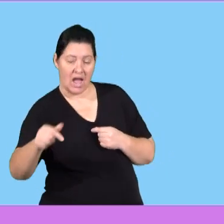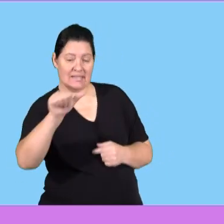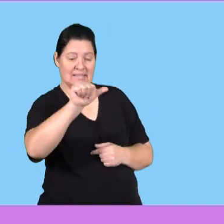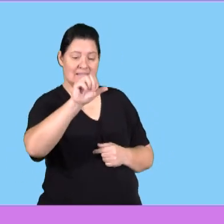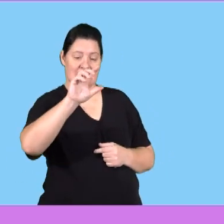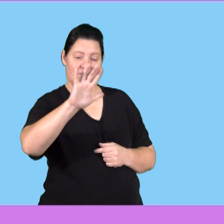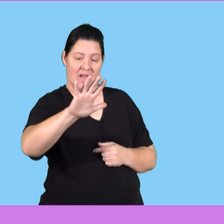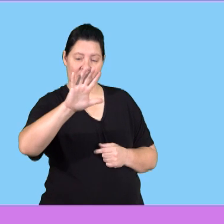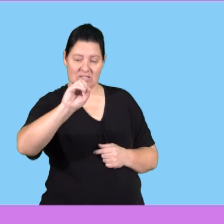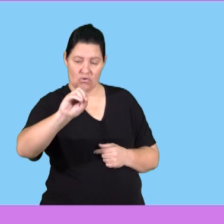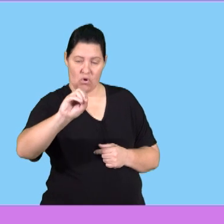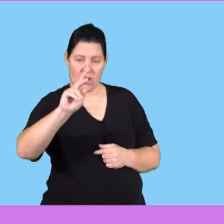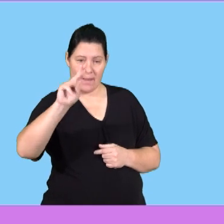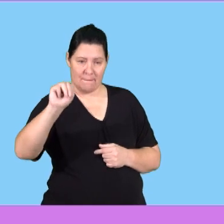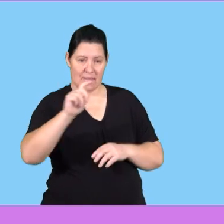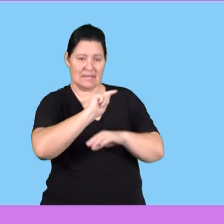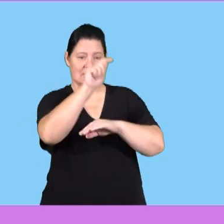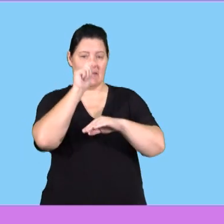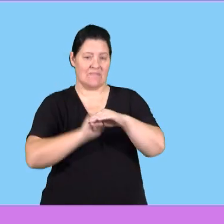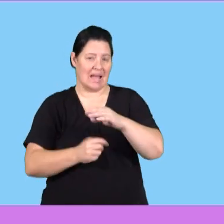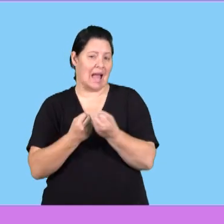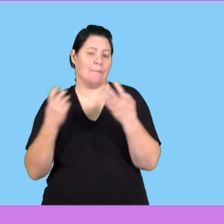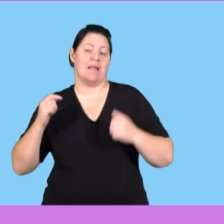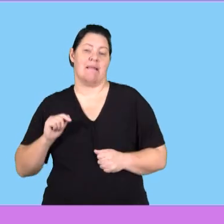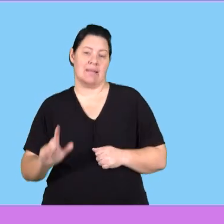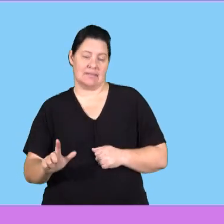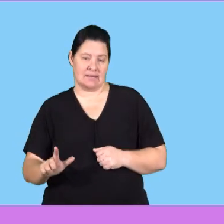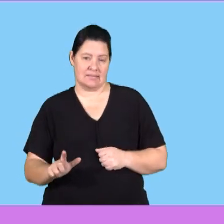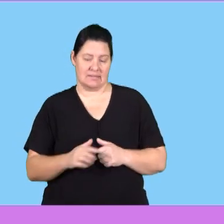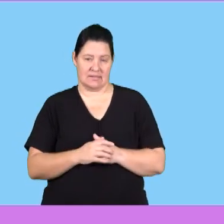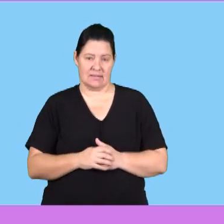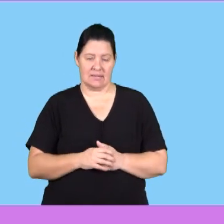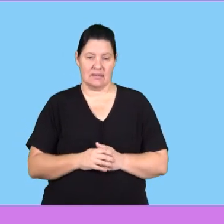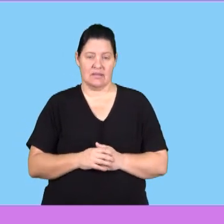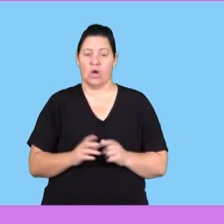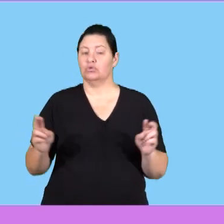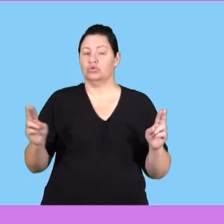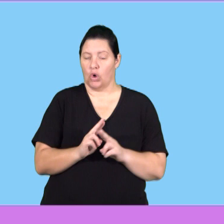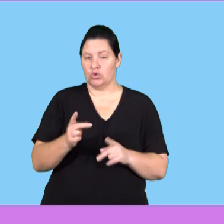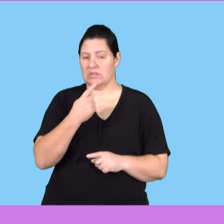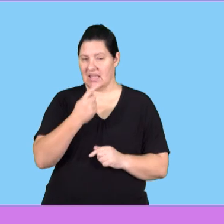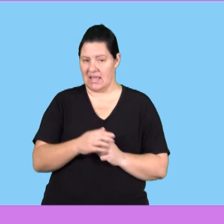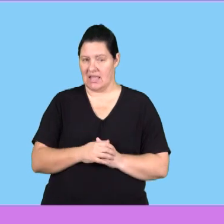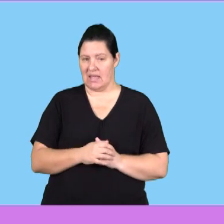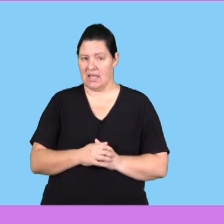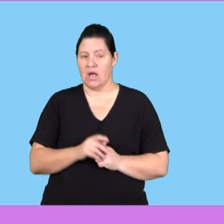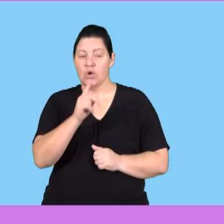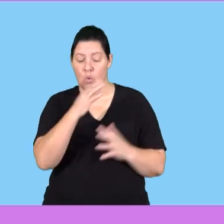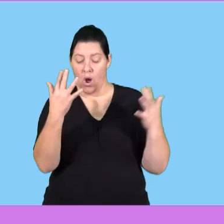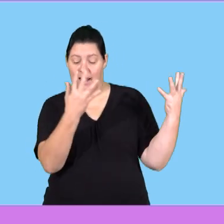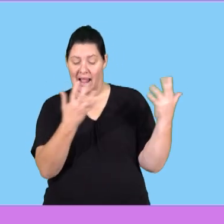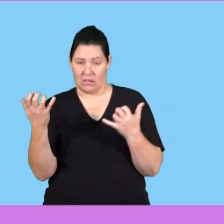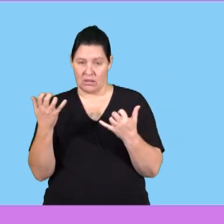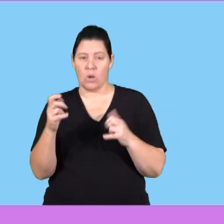distance covered, we divide it by the liters. So in a nutshell, we say for you